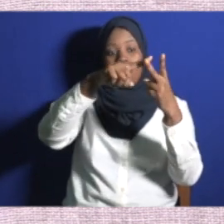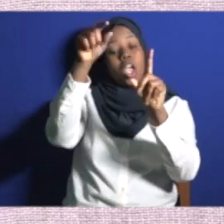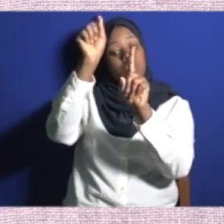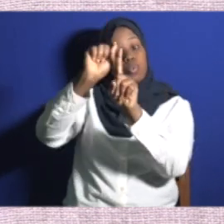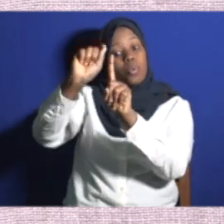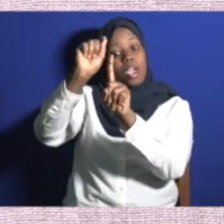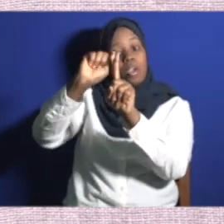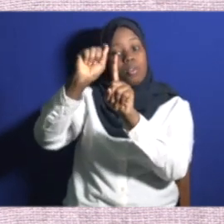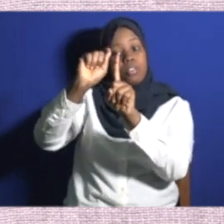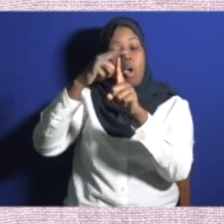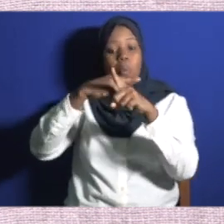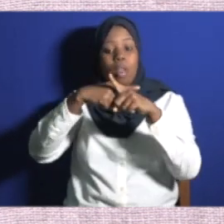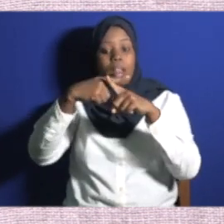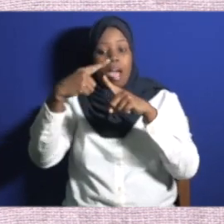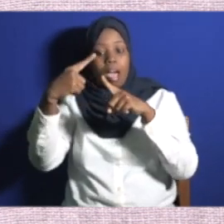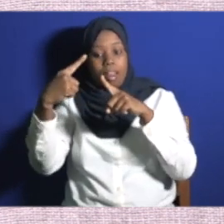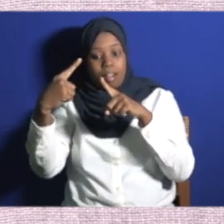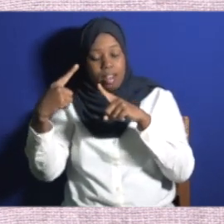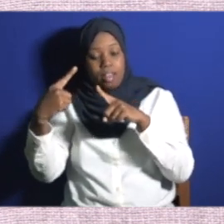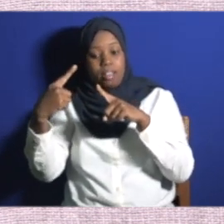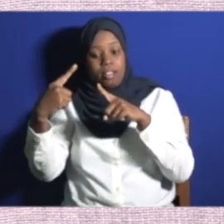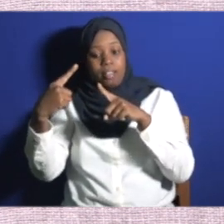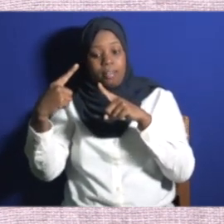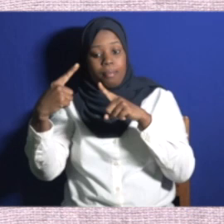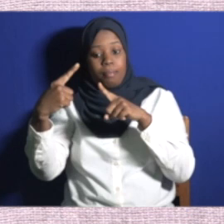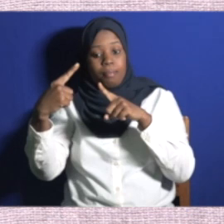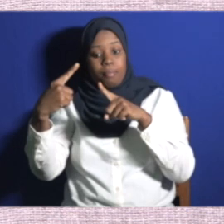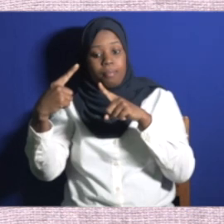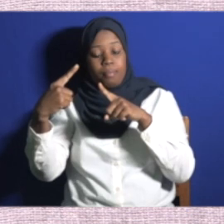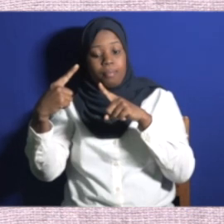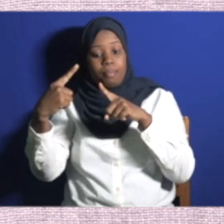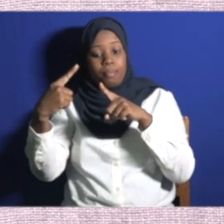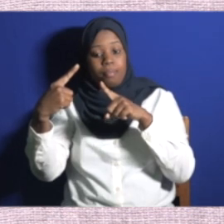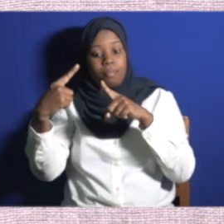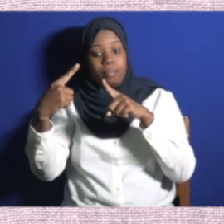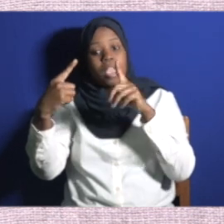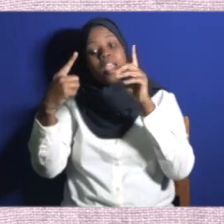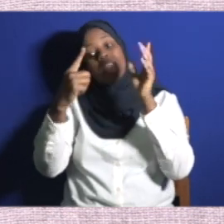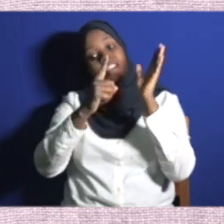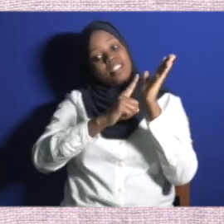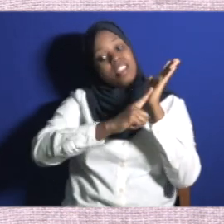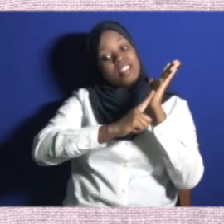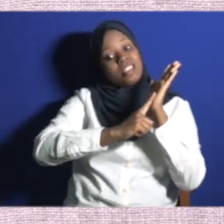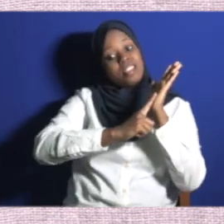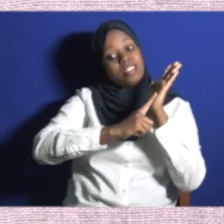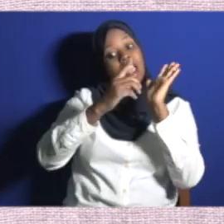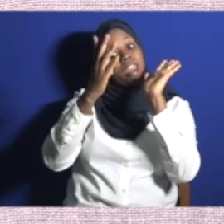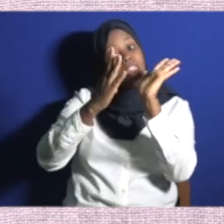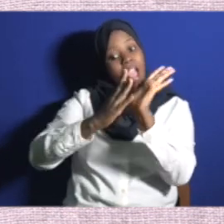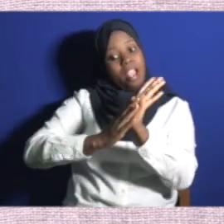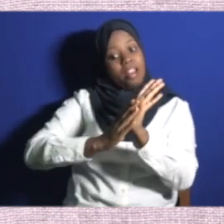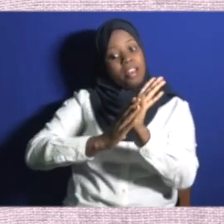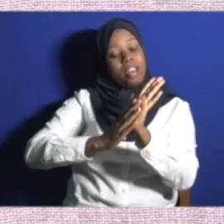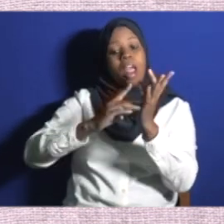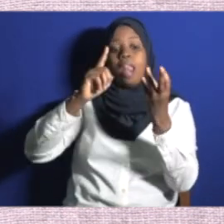169. Number 2, square root of 169. Number 3, square